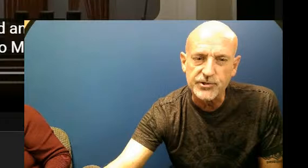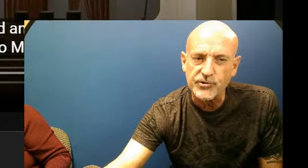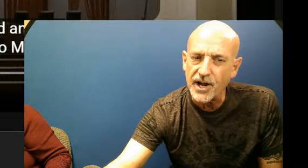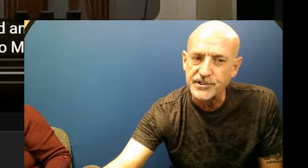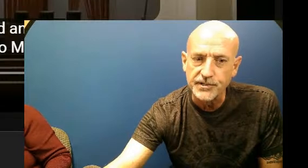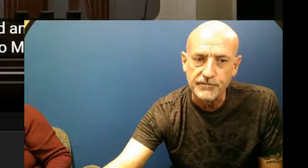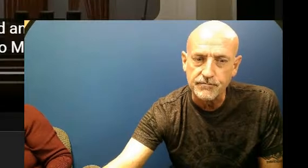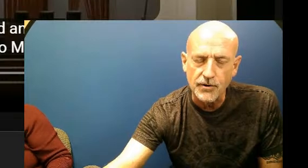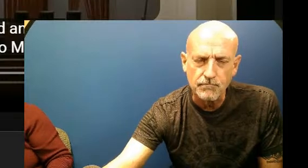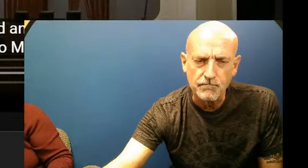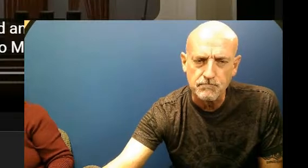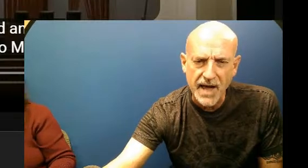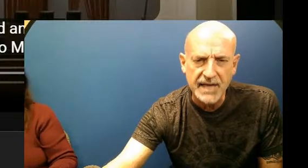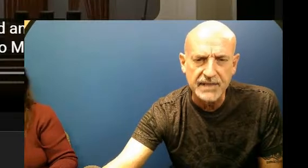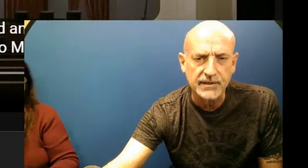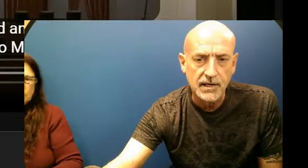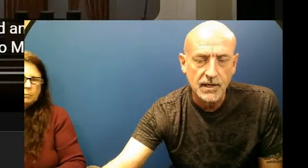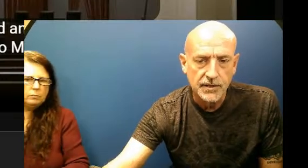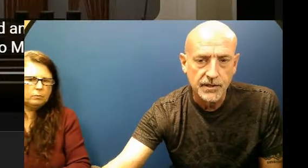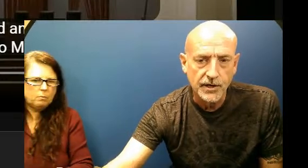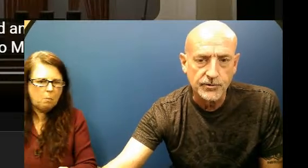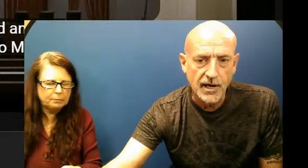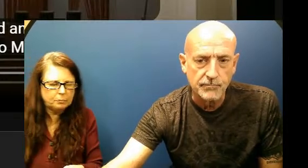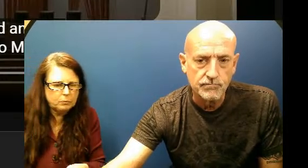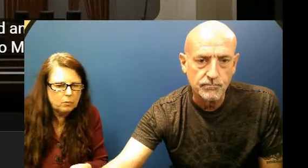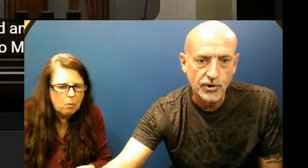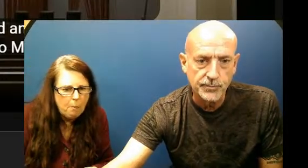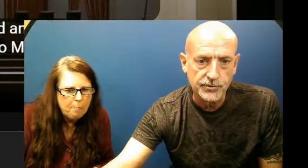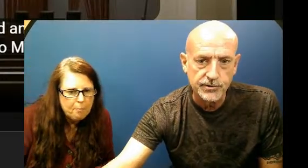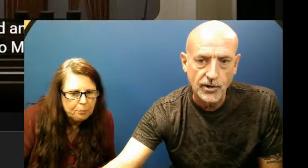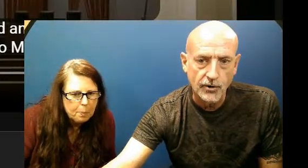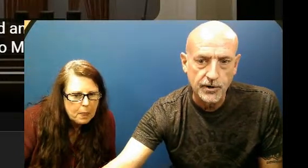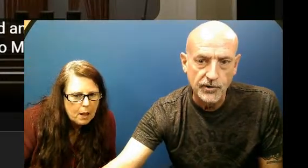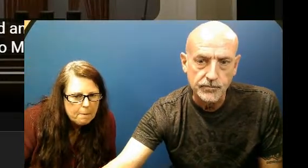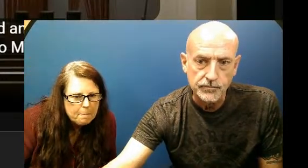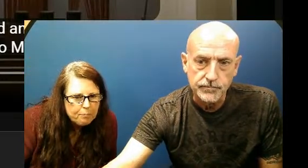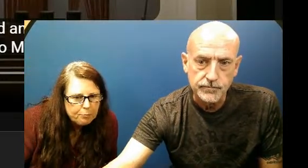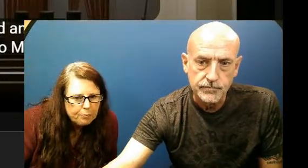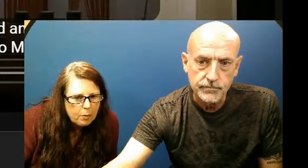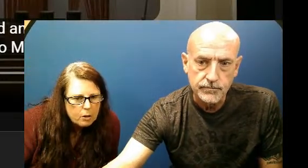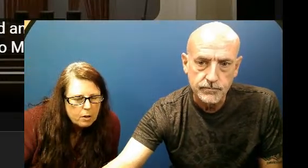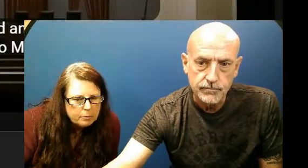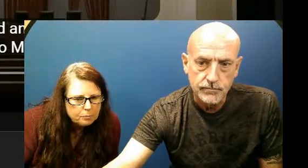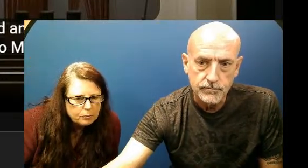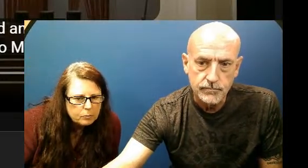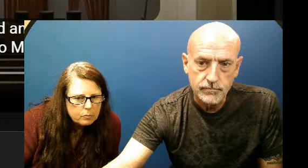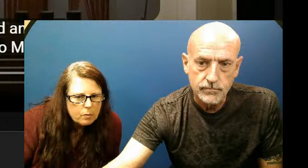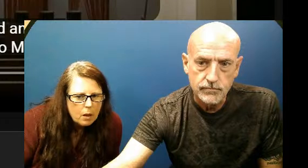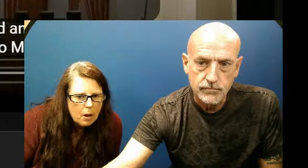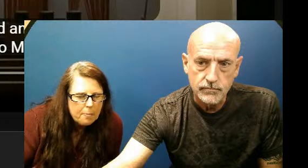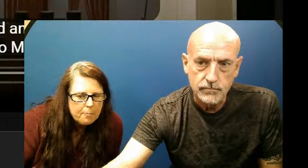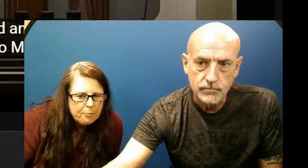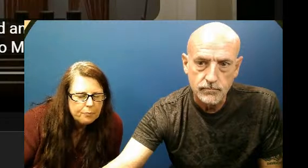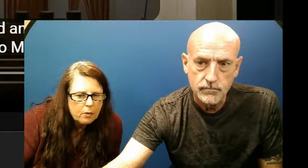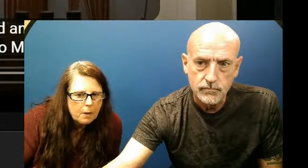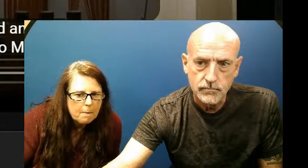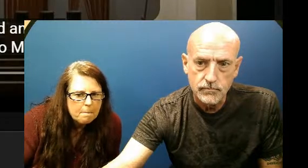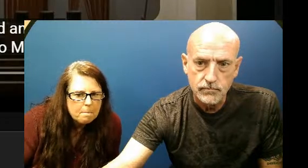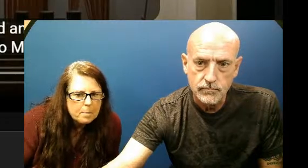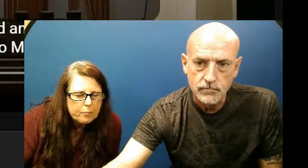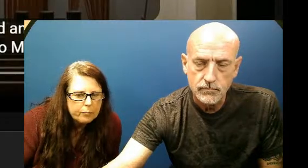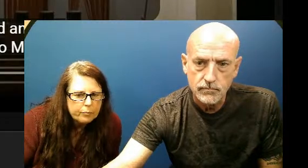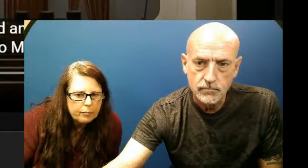they're stretching badly the underlying principles and law here. And leaves TikTok with the